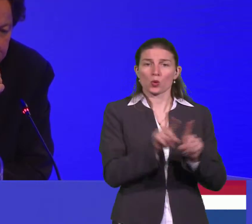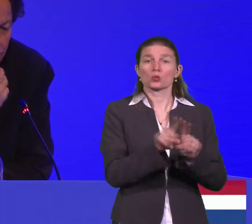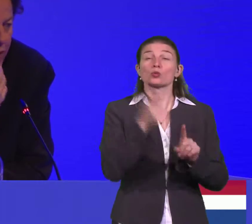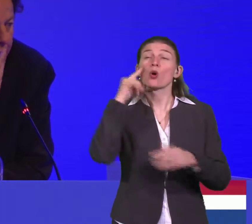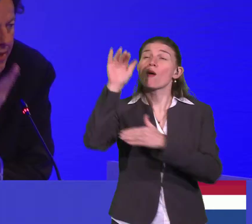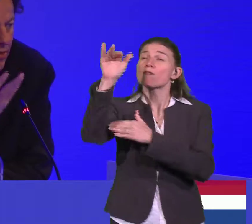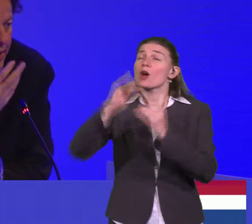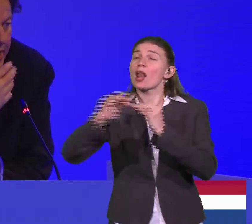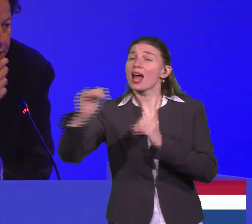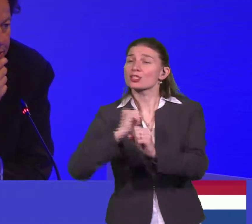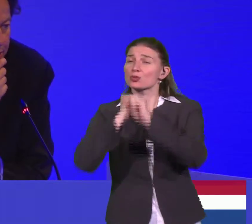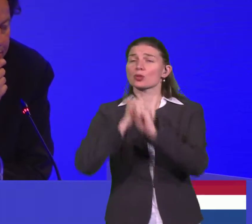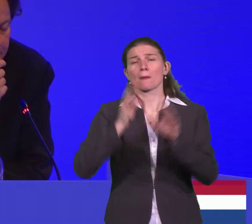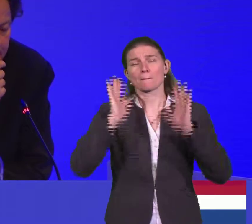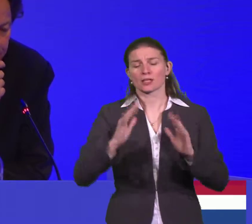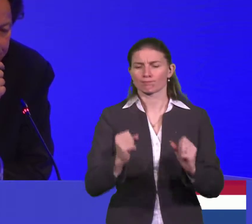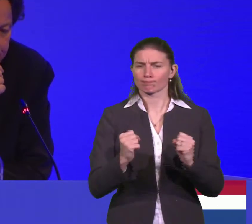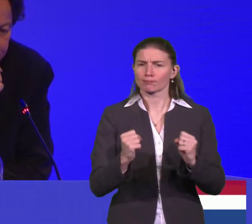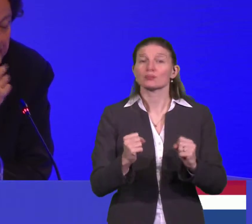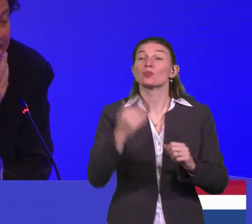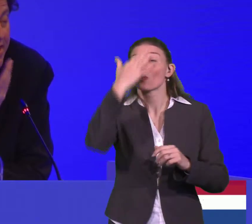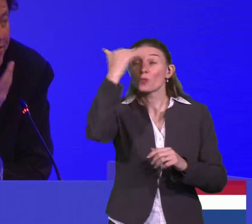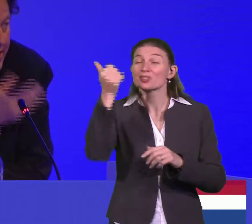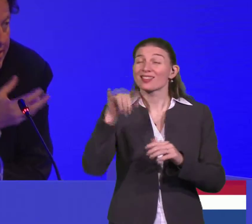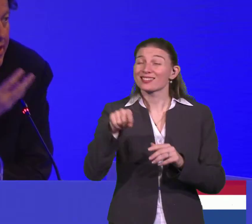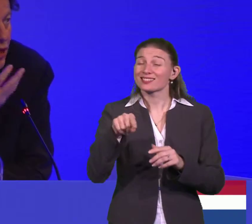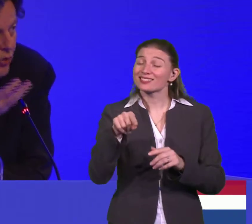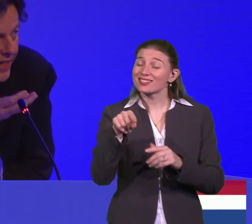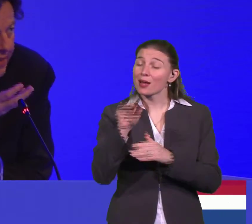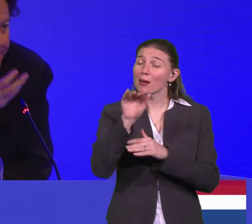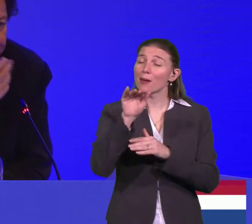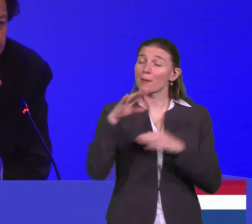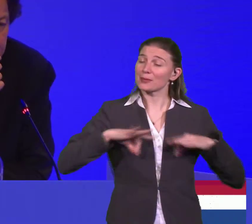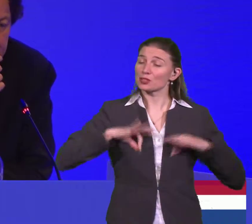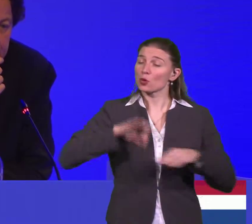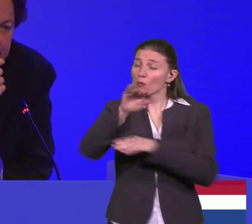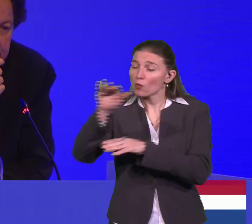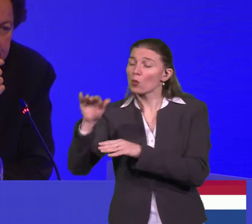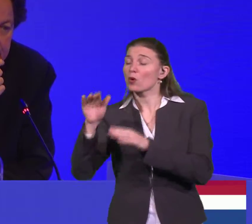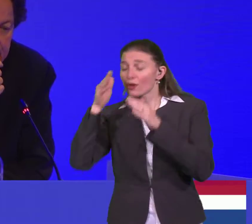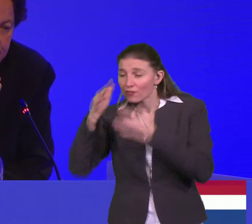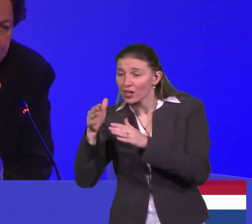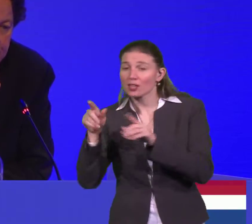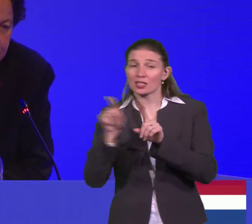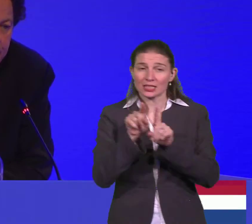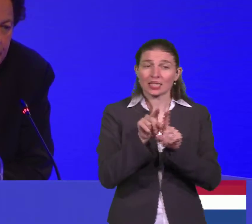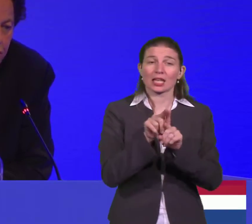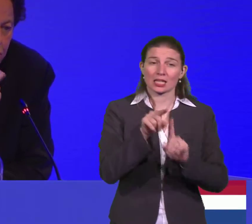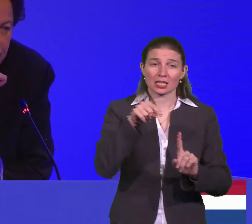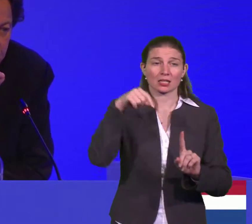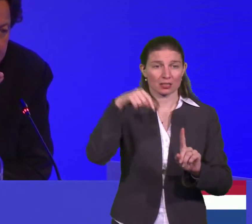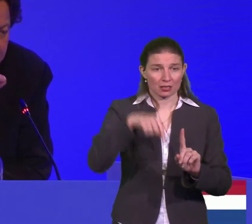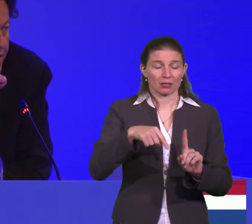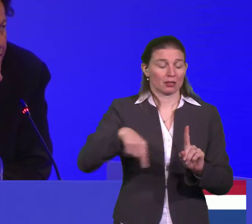security policy. That's why we had this weekend also the Ministers of Foreign Affairs and Defense together in Amsterdam